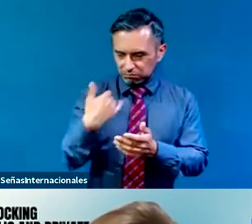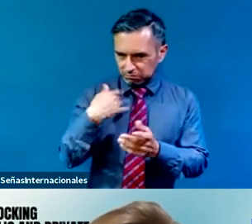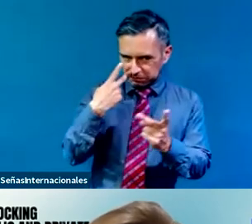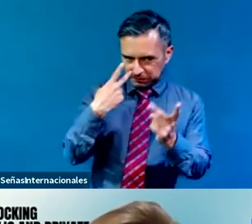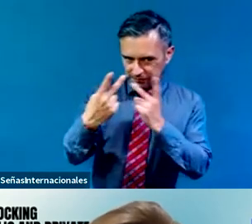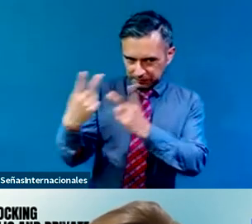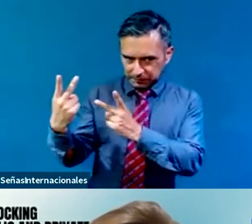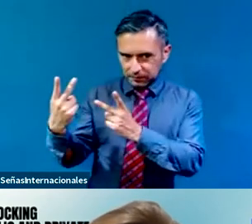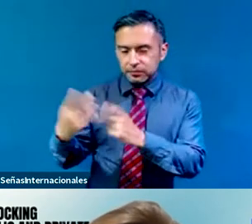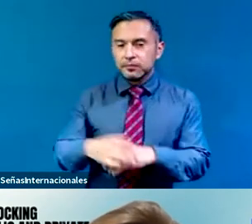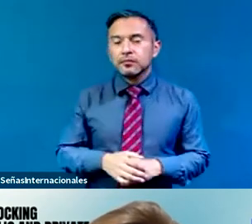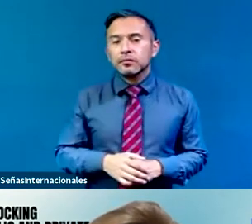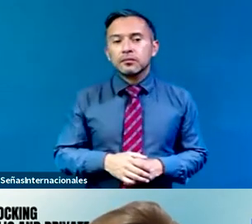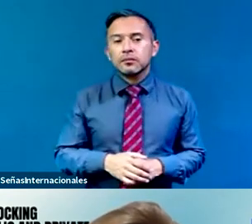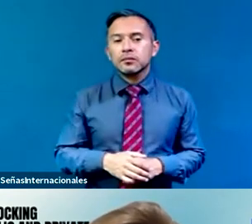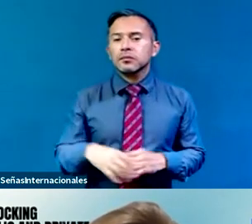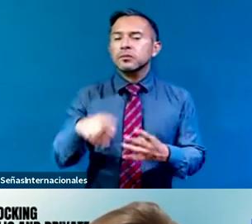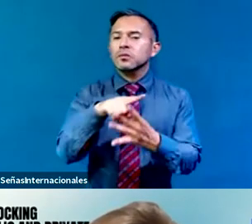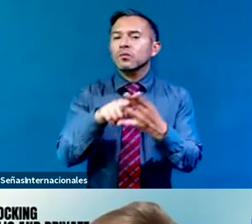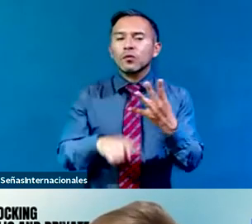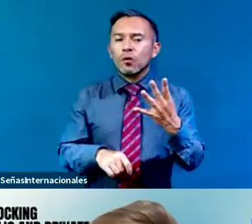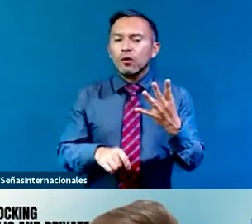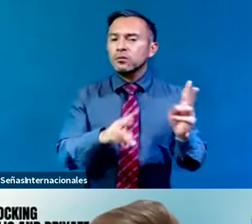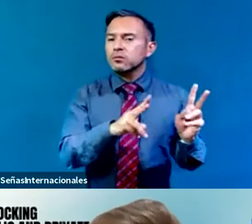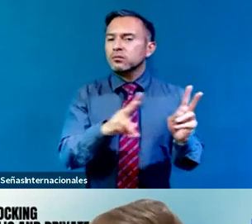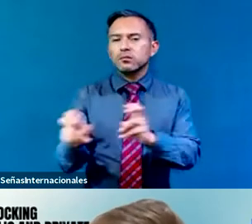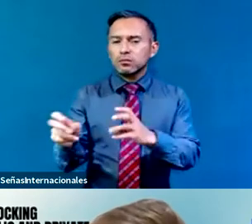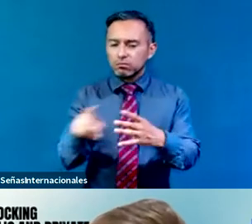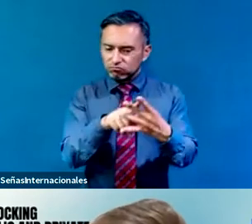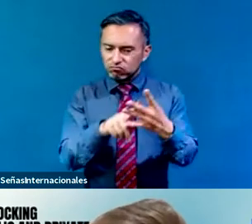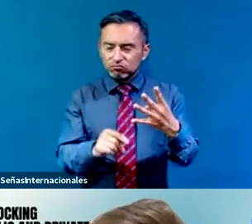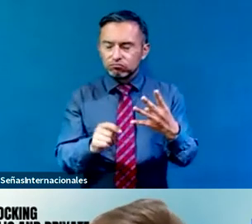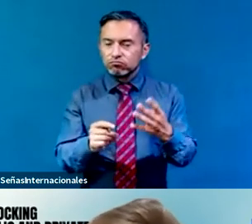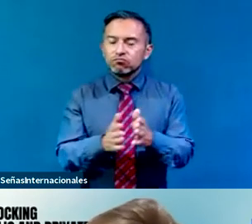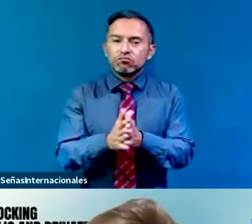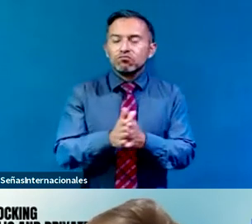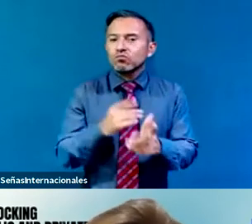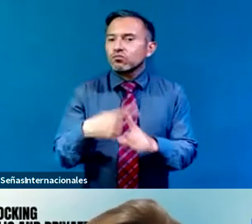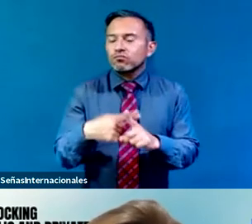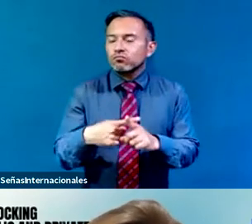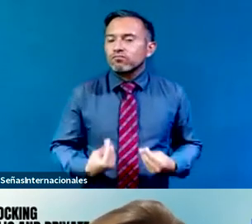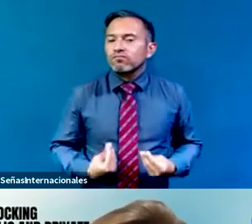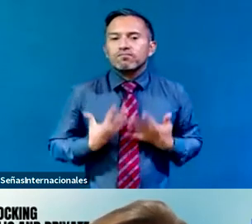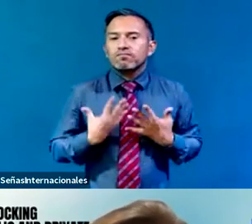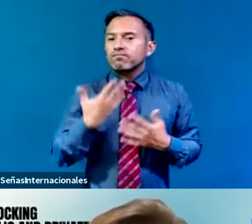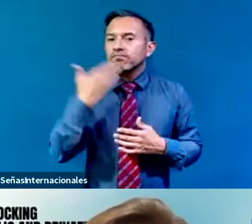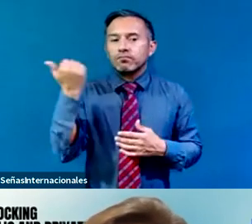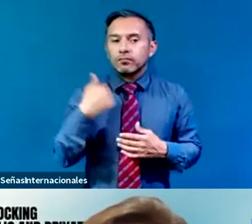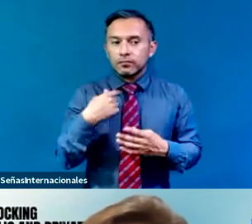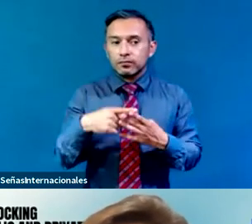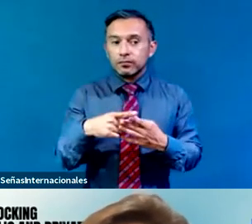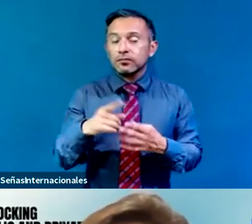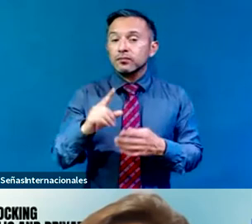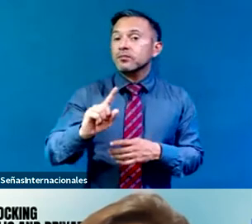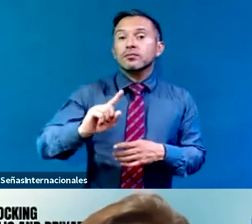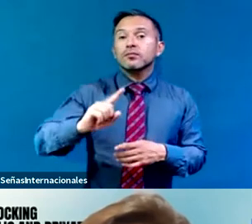most energizing by voting in the poll. So please, may we have the poll? Please